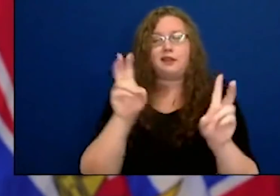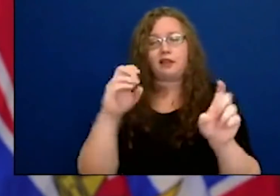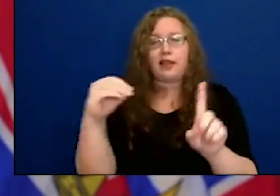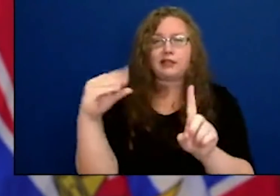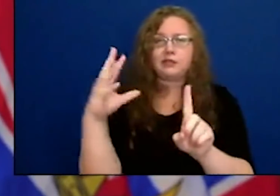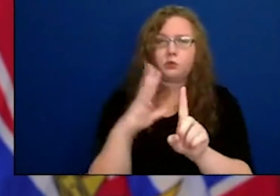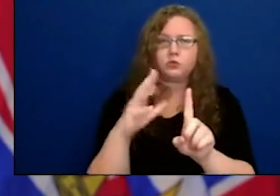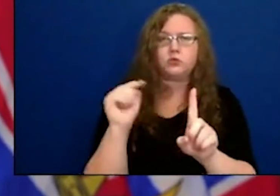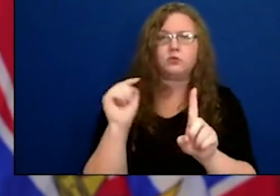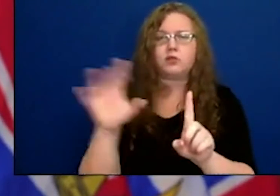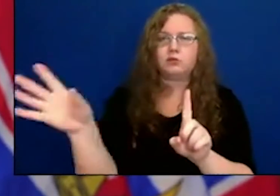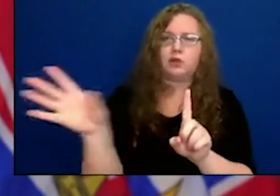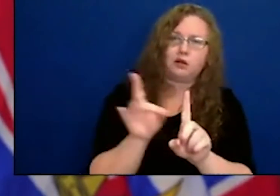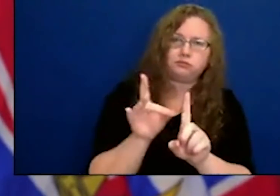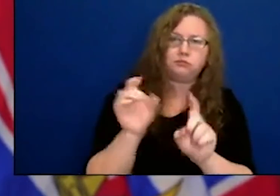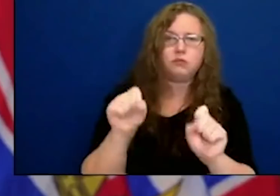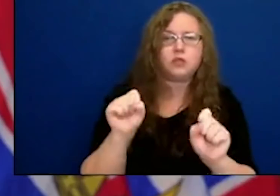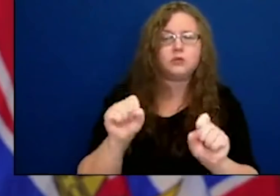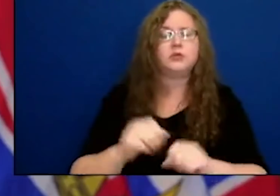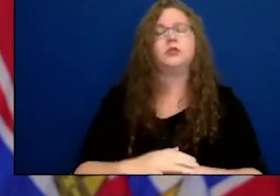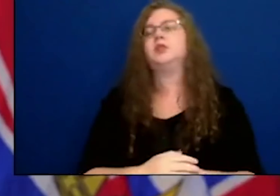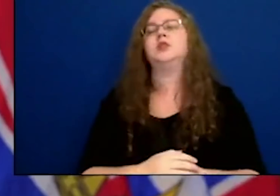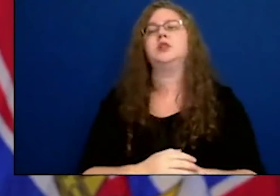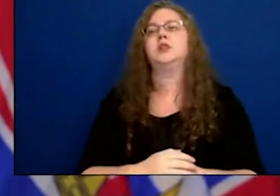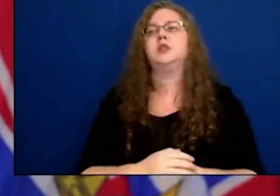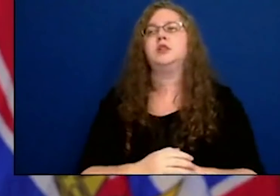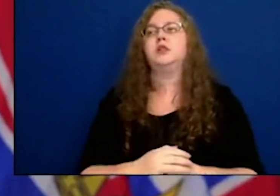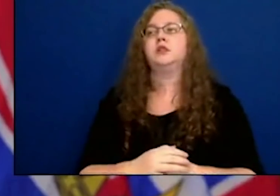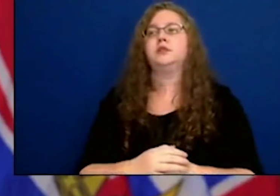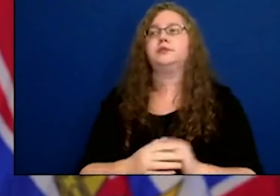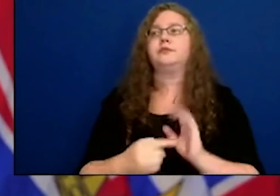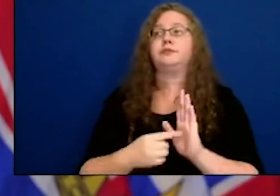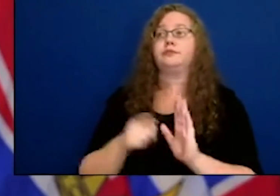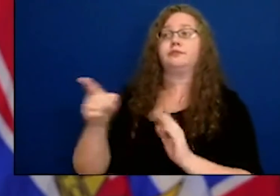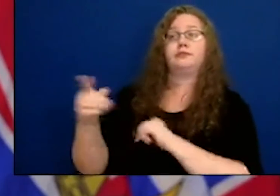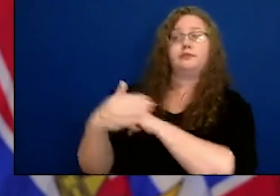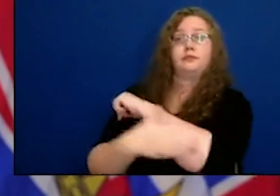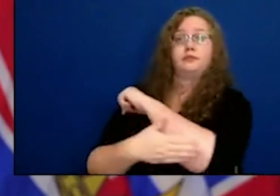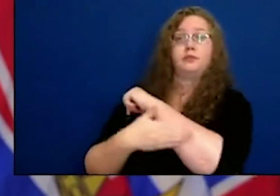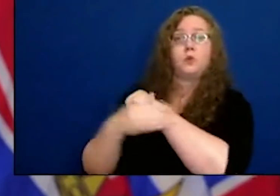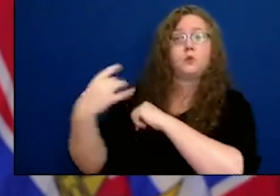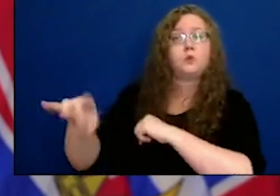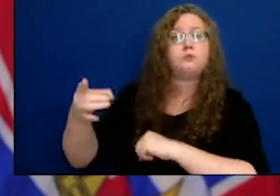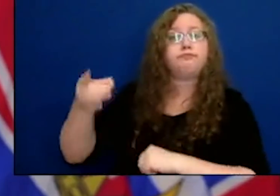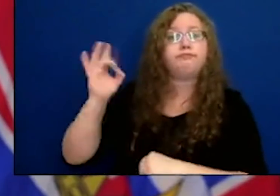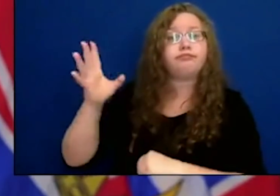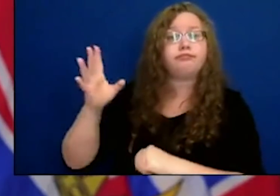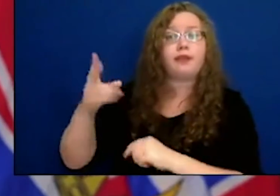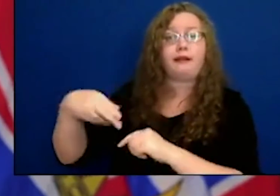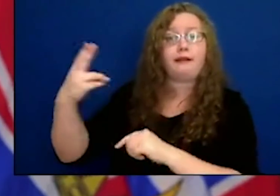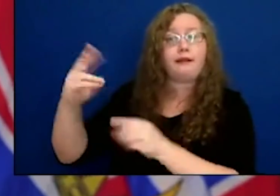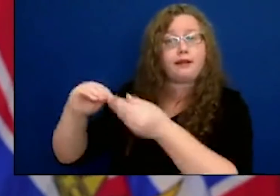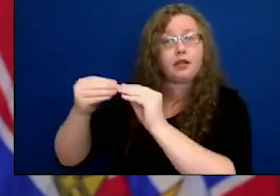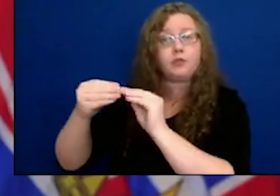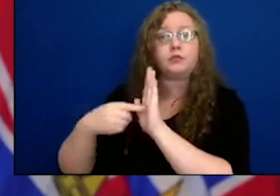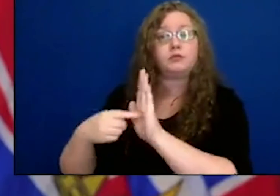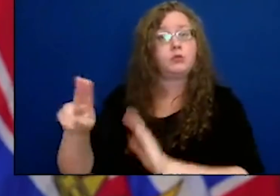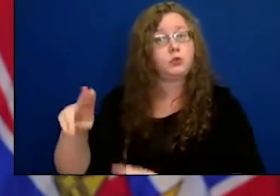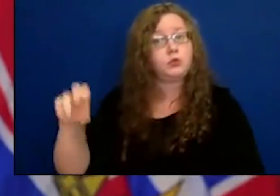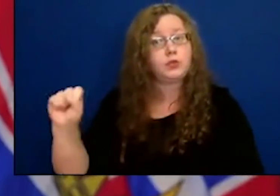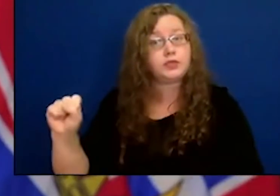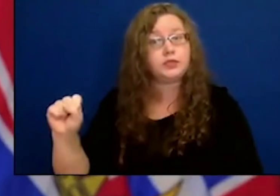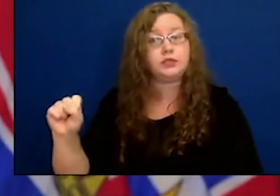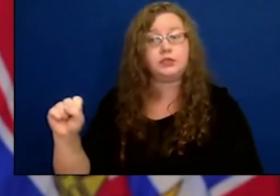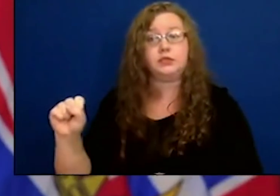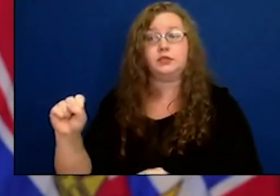had, so somebody traveling from a country with COVID, so somebody coming in from potentially from the U.S., there's